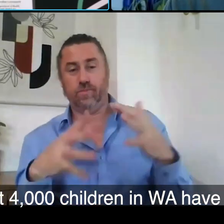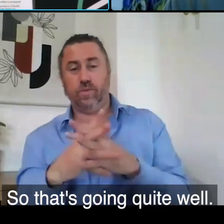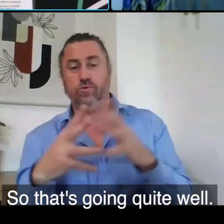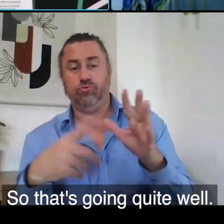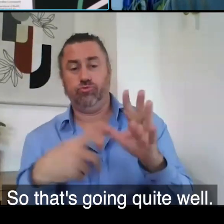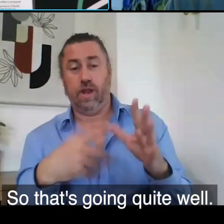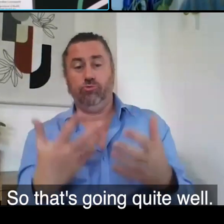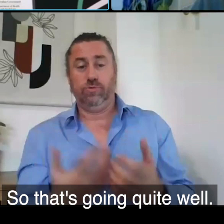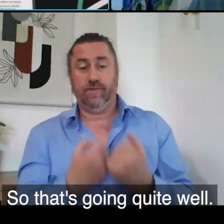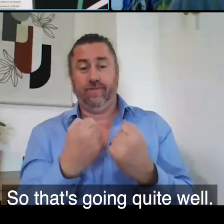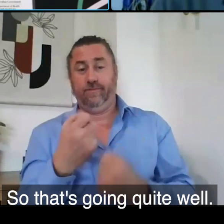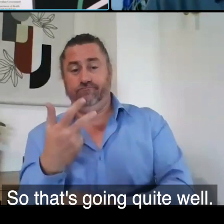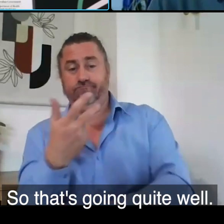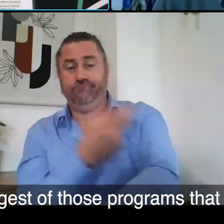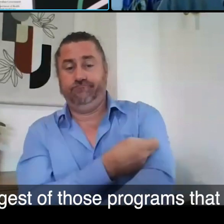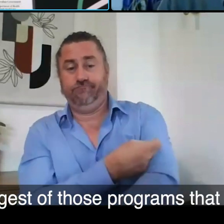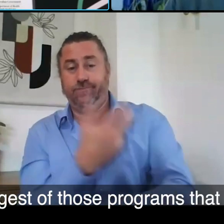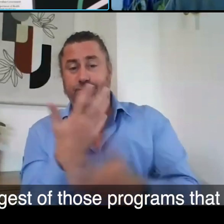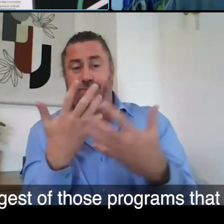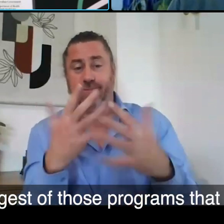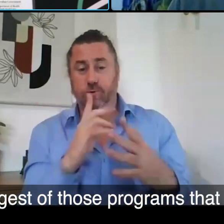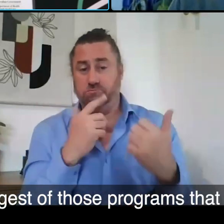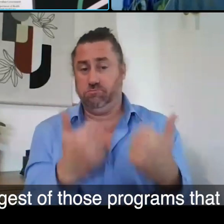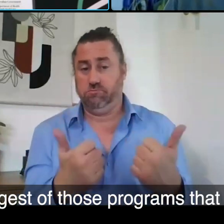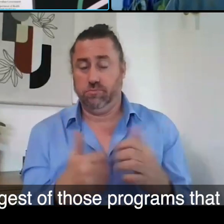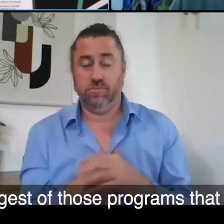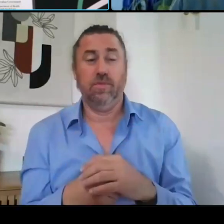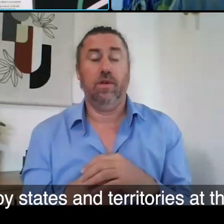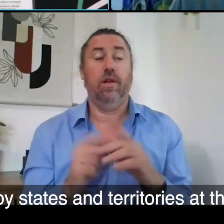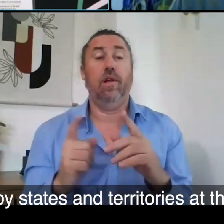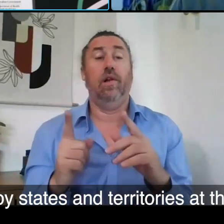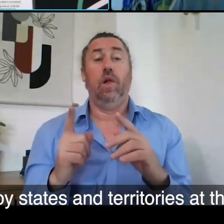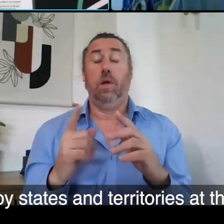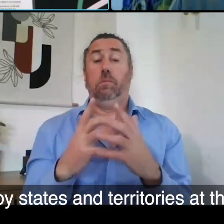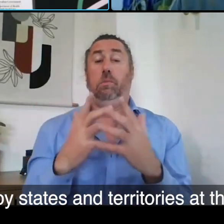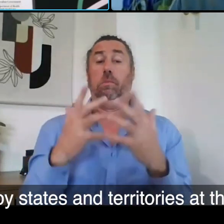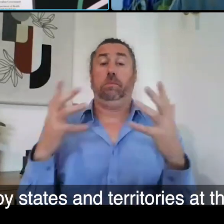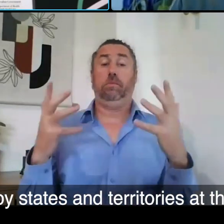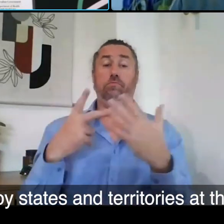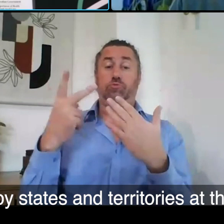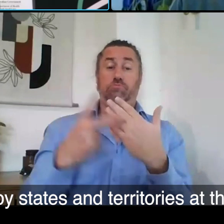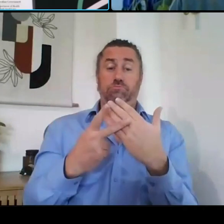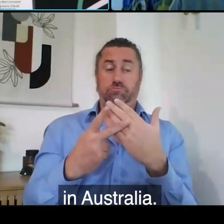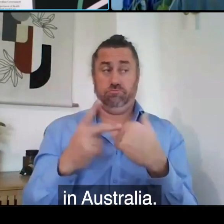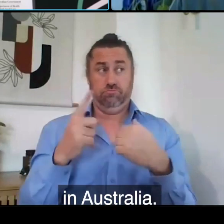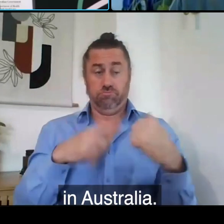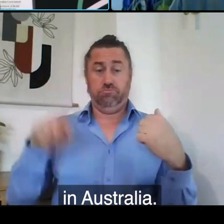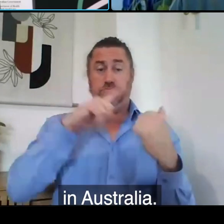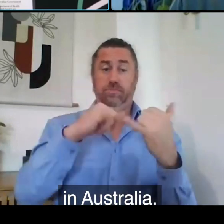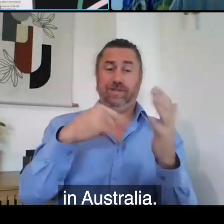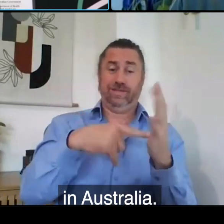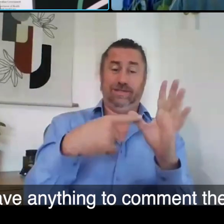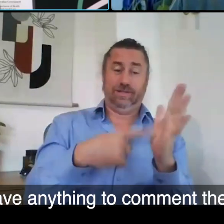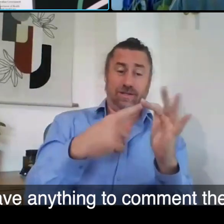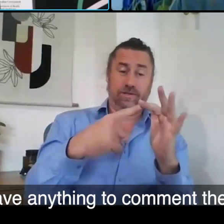received that. So that's going quite well. It's the largest of those programs that are being rolled out by states and territories at the moment